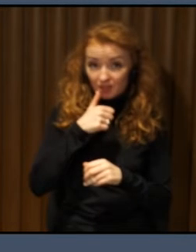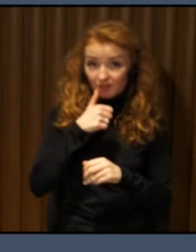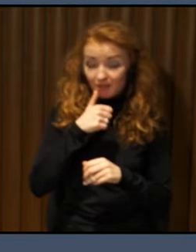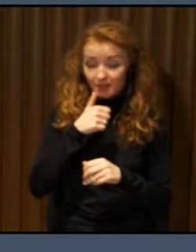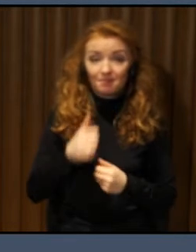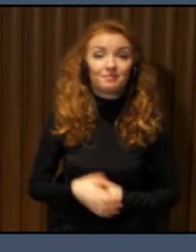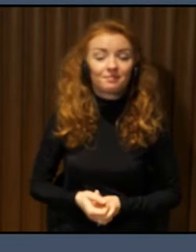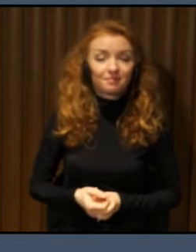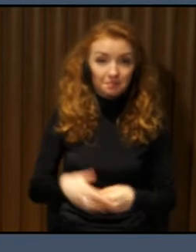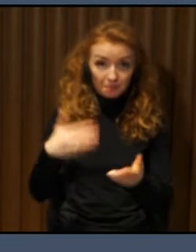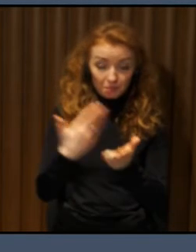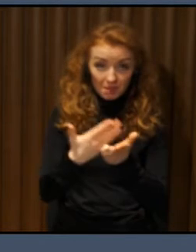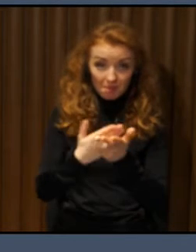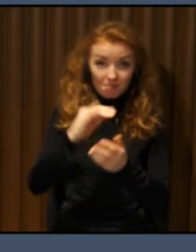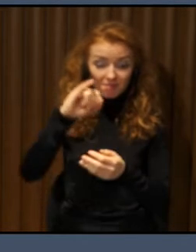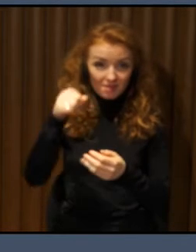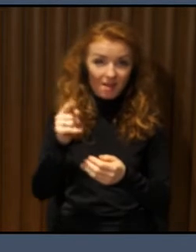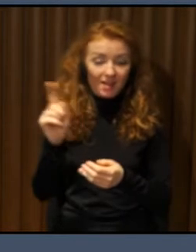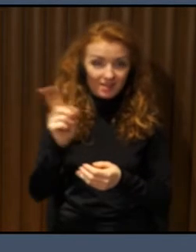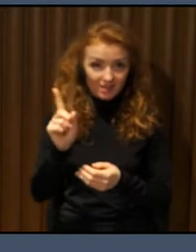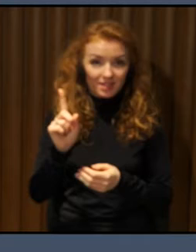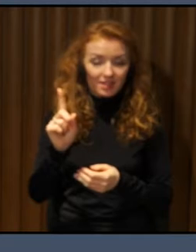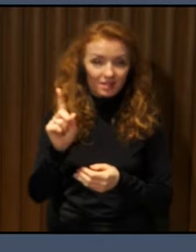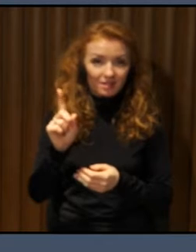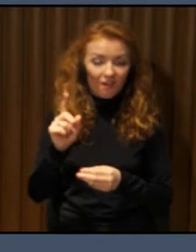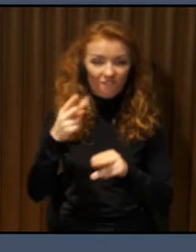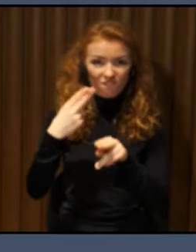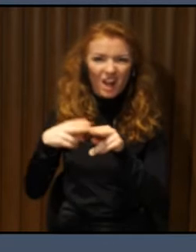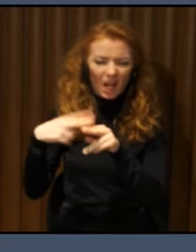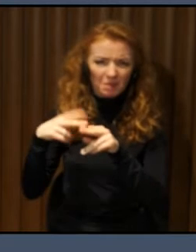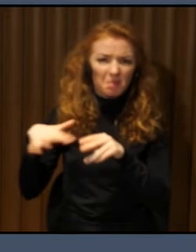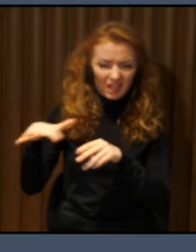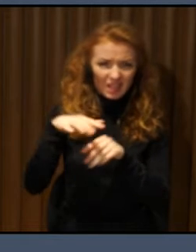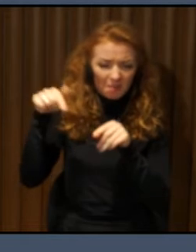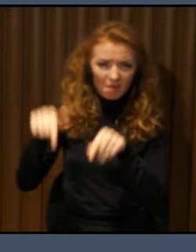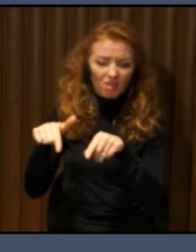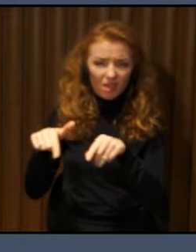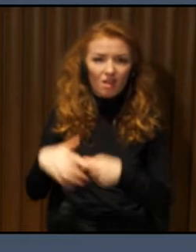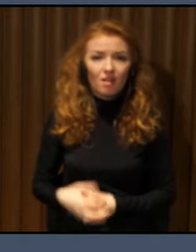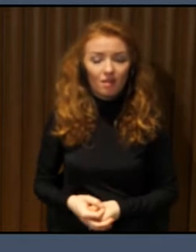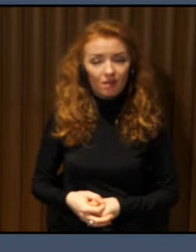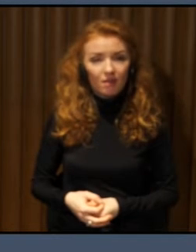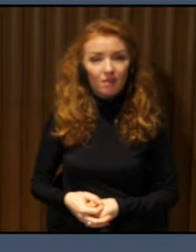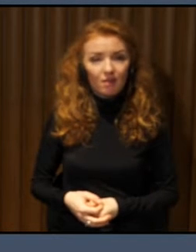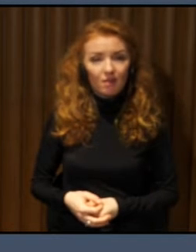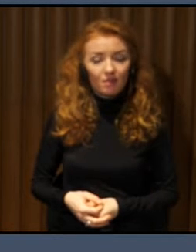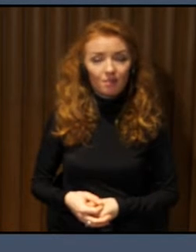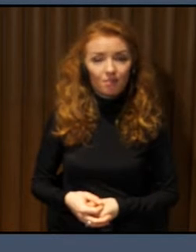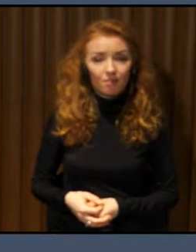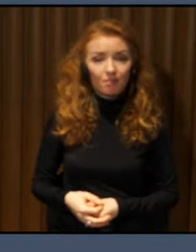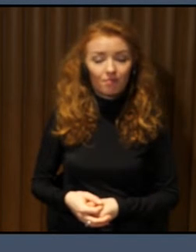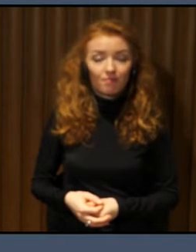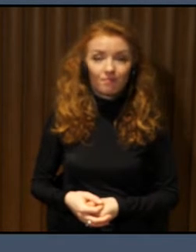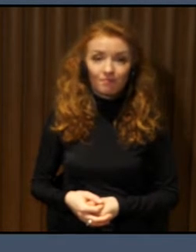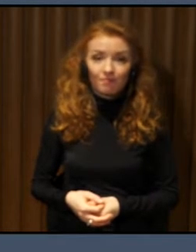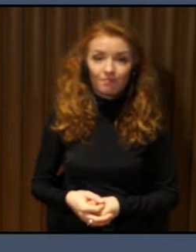a domestic violence case, you don't want in your search history, I need help with abuse. So we need to